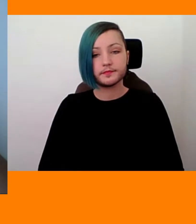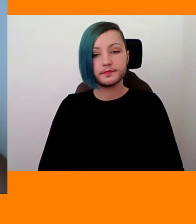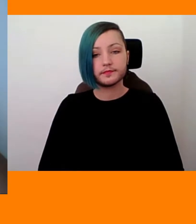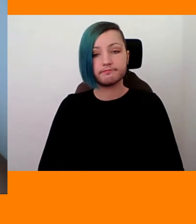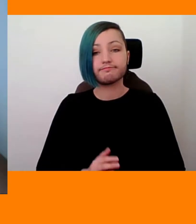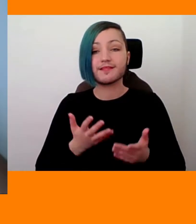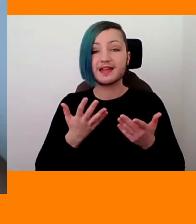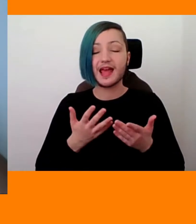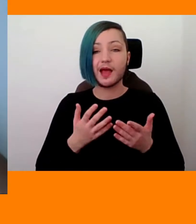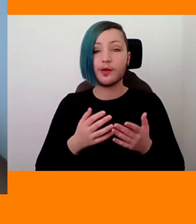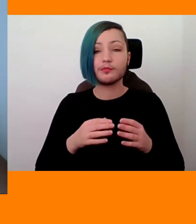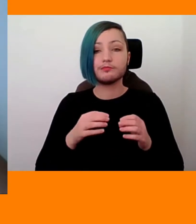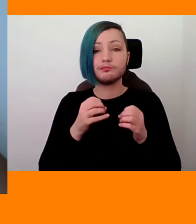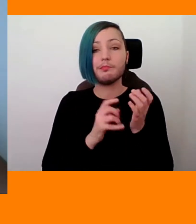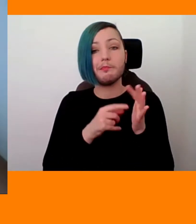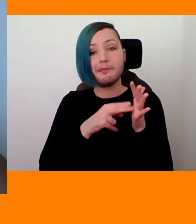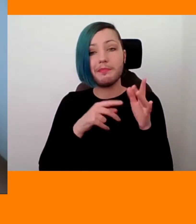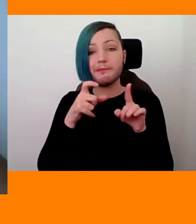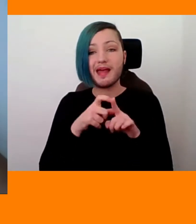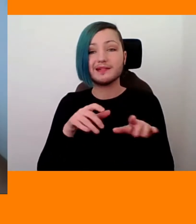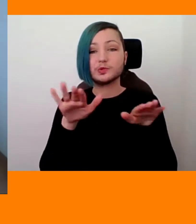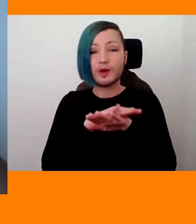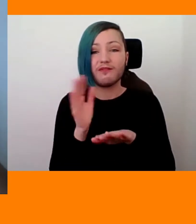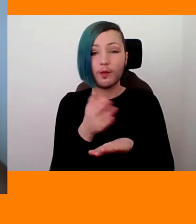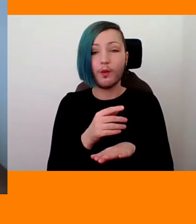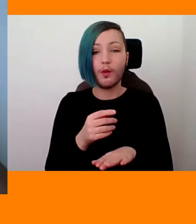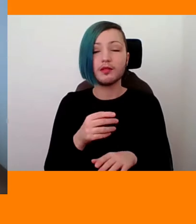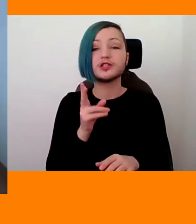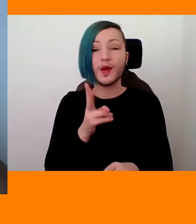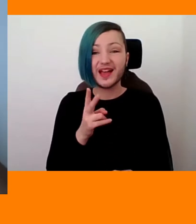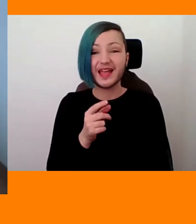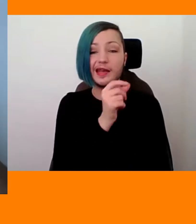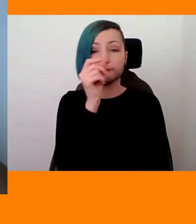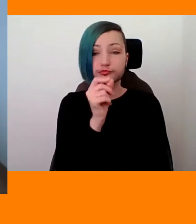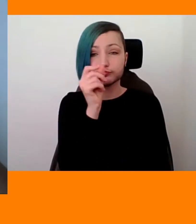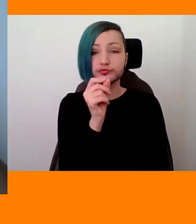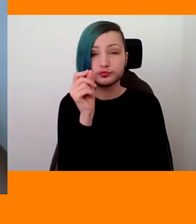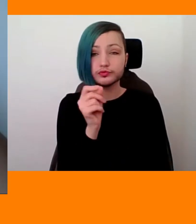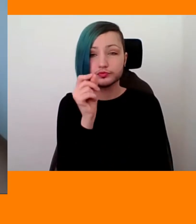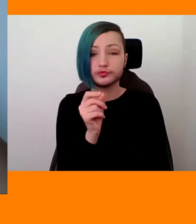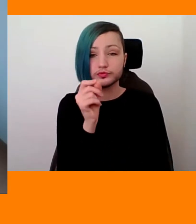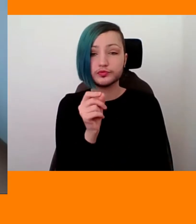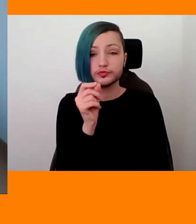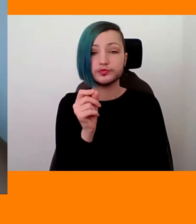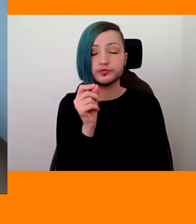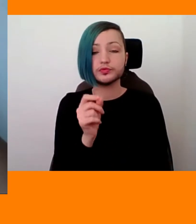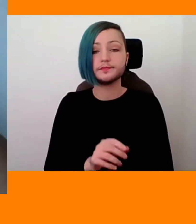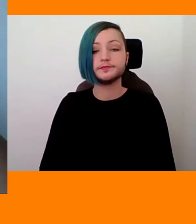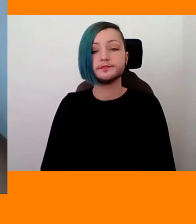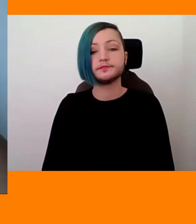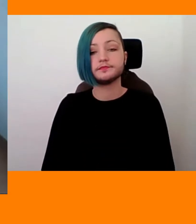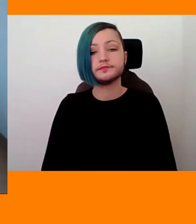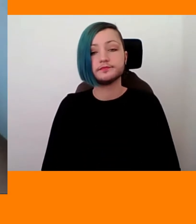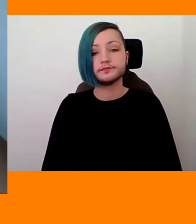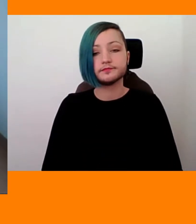And you just want to go over everything. Still working circular motions.